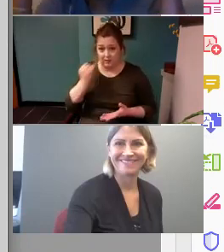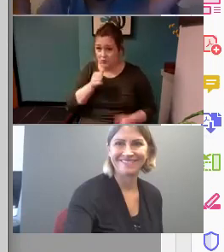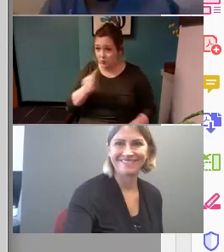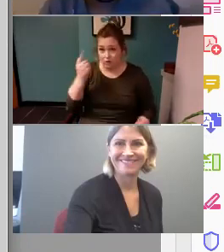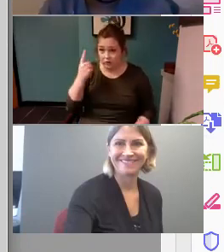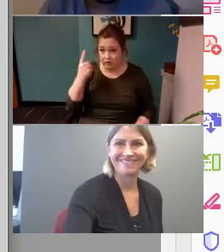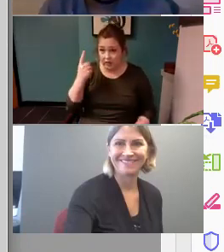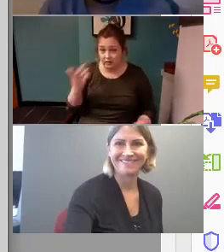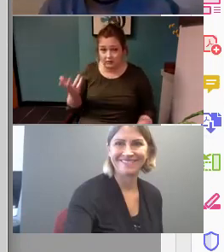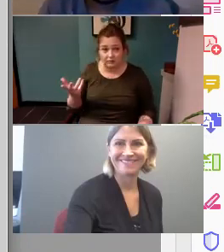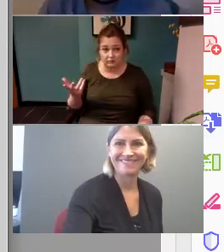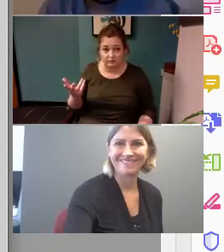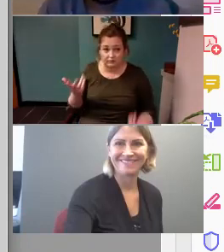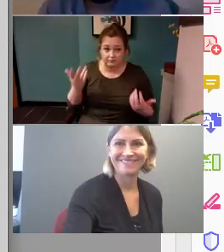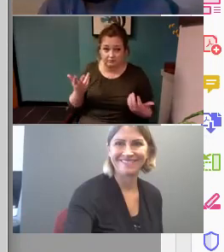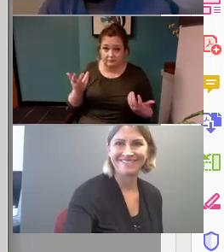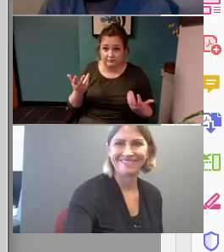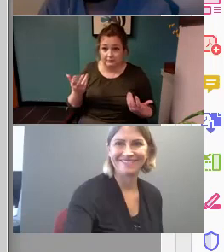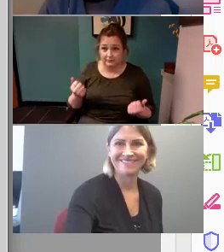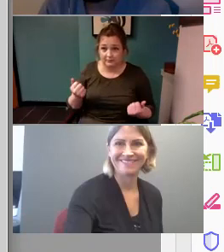Just tell me, I don't understand.